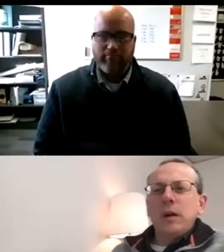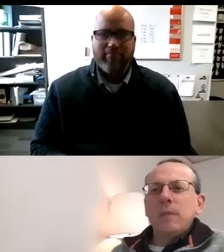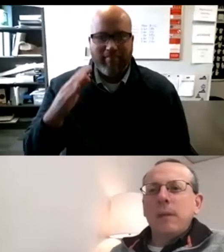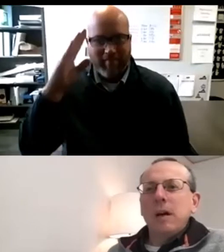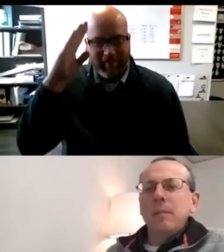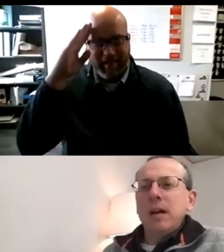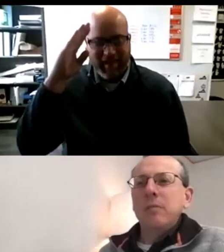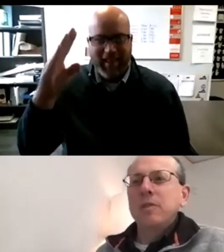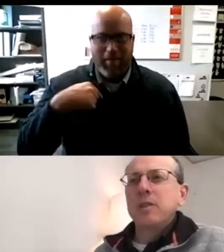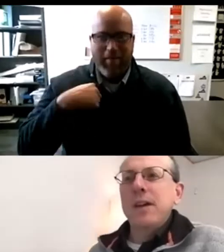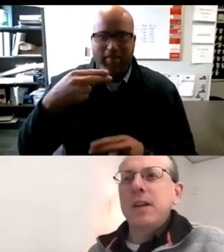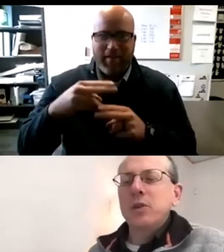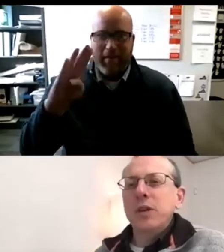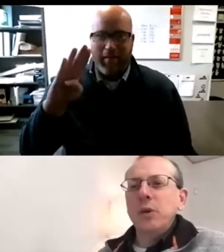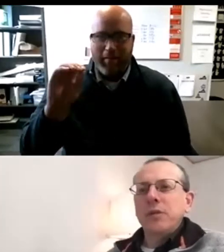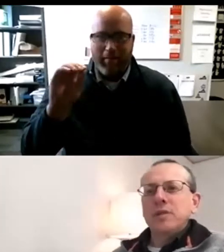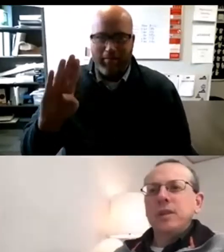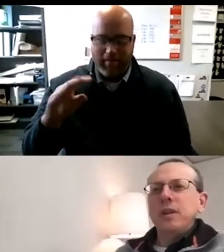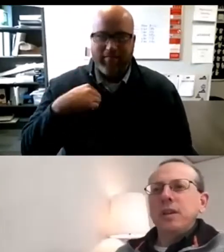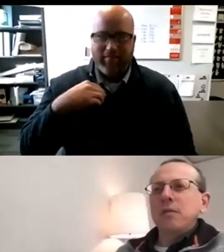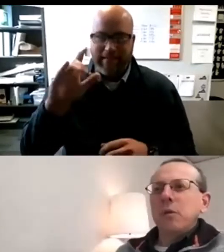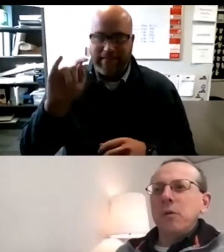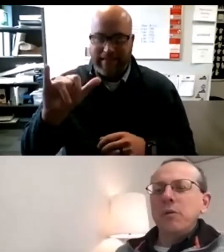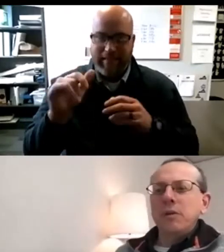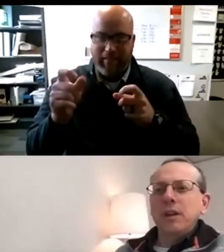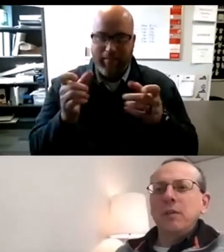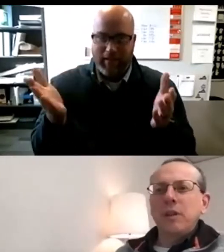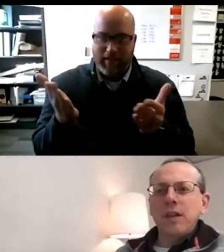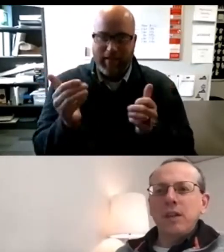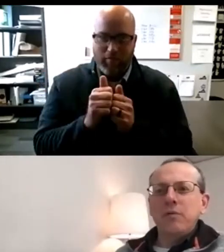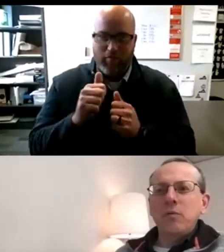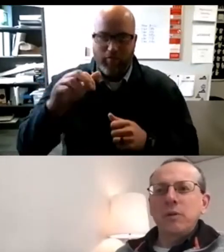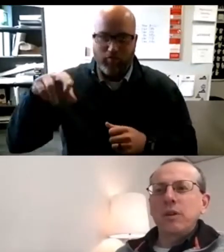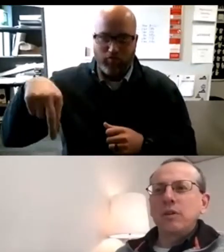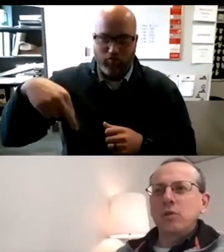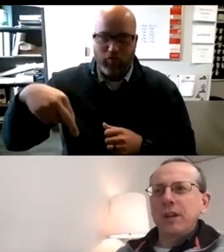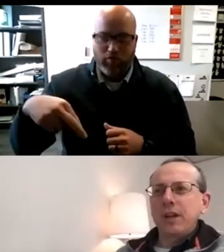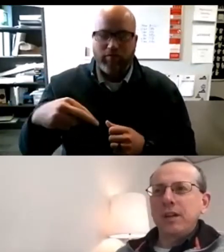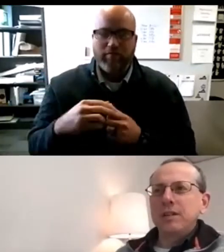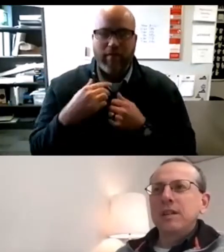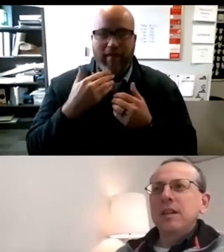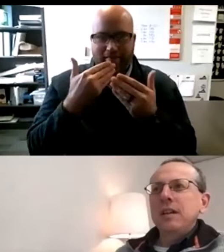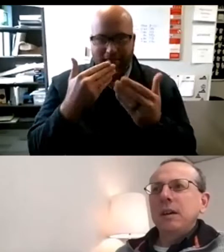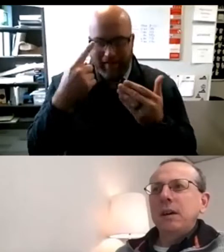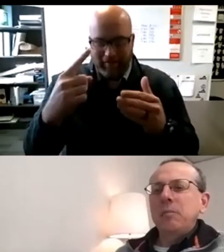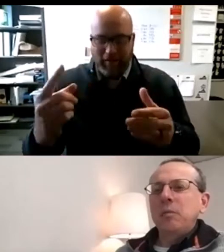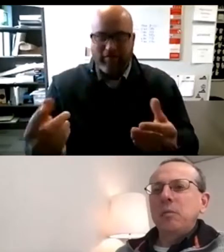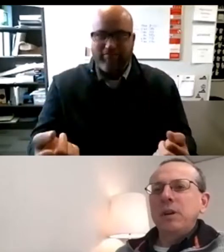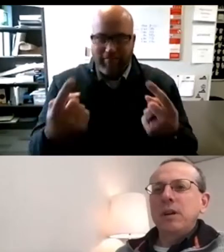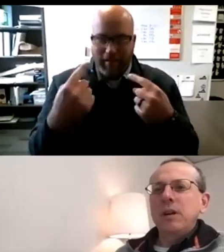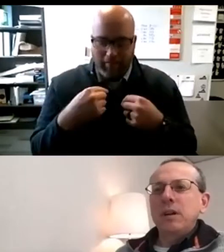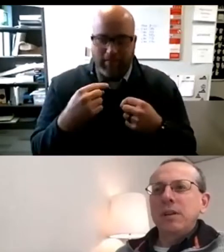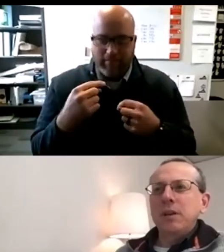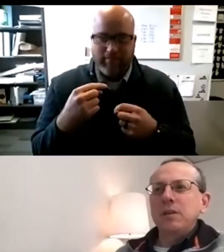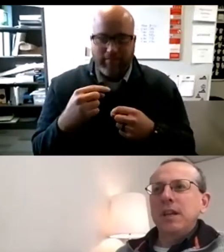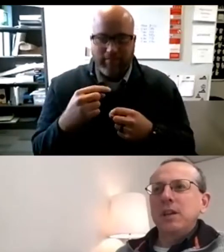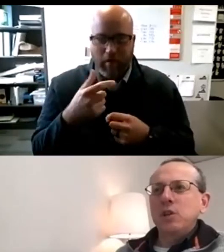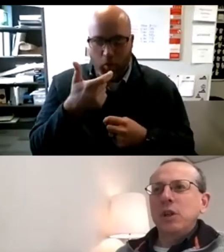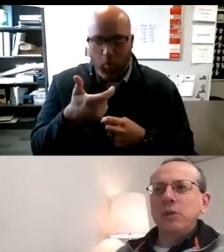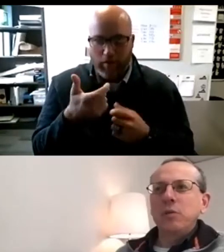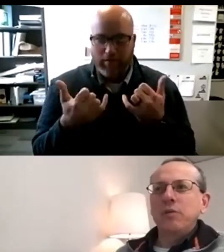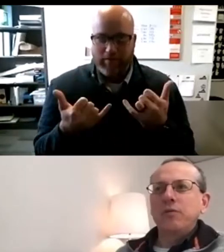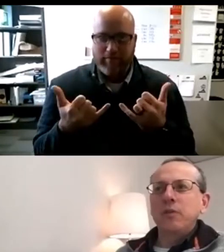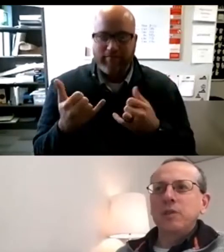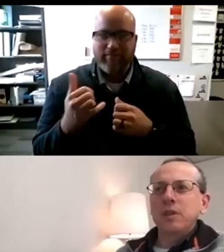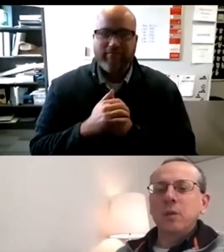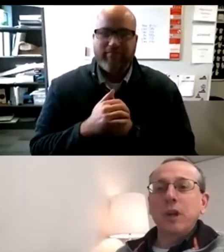Hello, I'm Bob Cobb, the city manager here with the city of Roanoke, and I want to thank you for joining us. We are here today to share